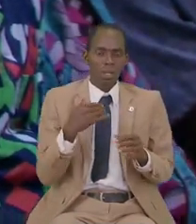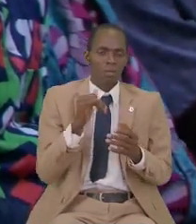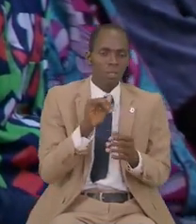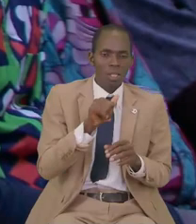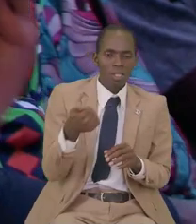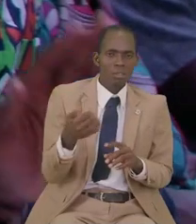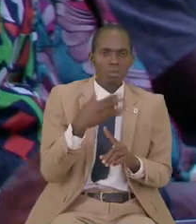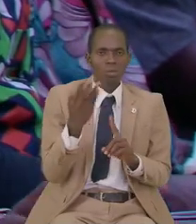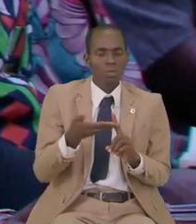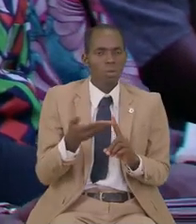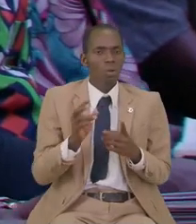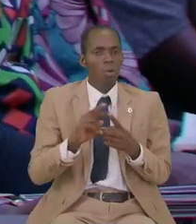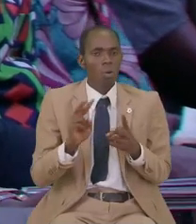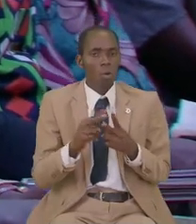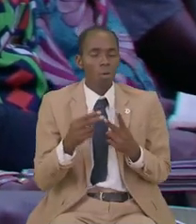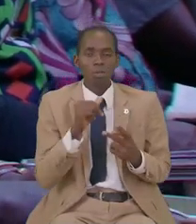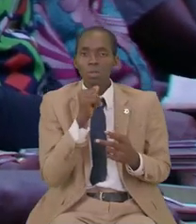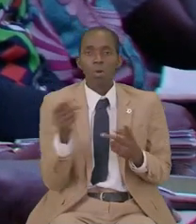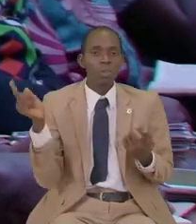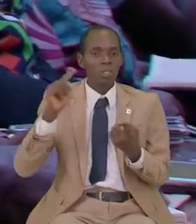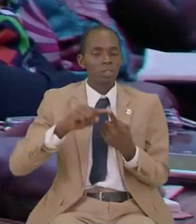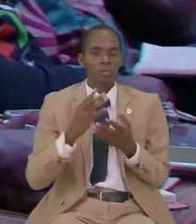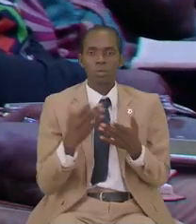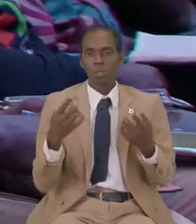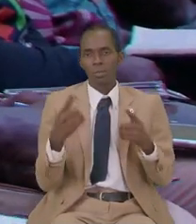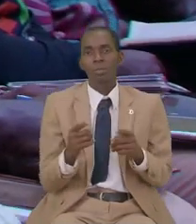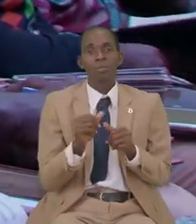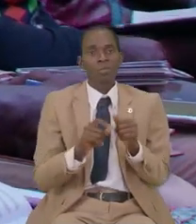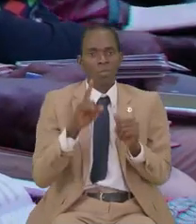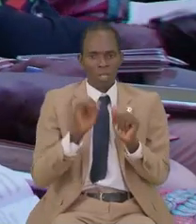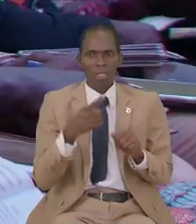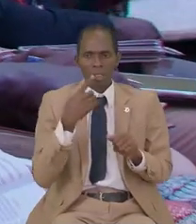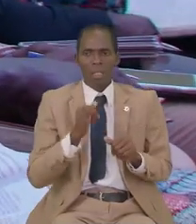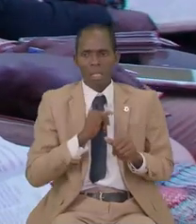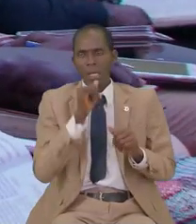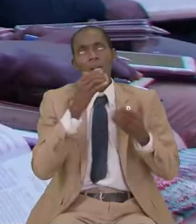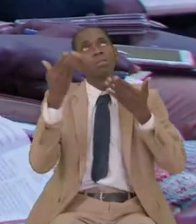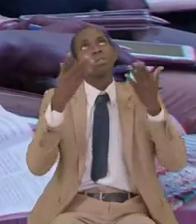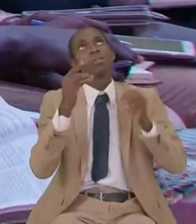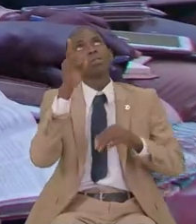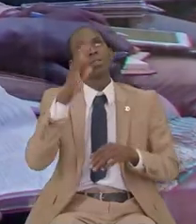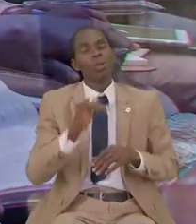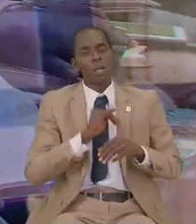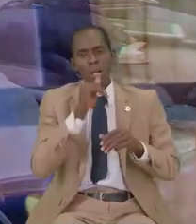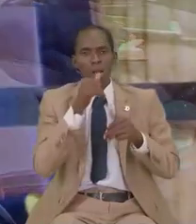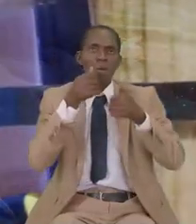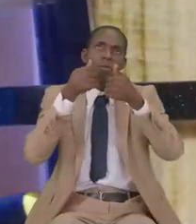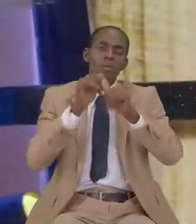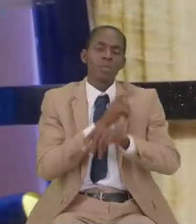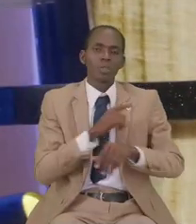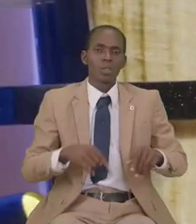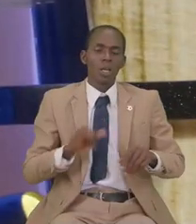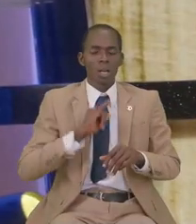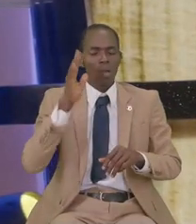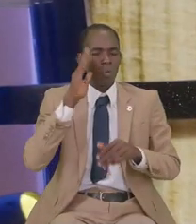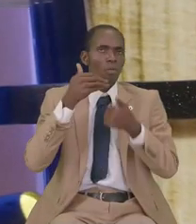until something happens. Anybody can say, I'm serving God, I'm following the Lord, and I will follow the Lord till I